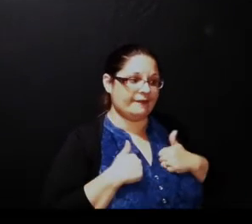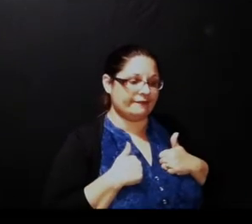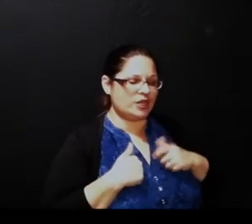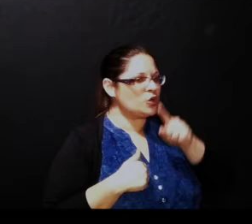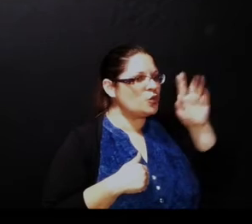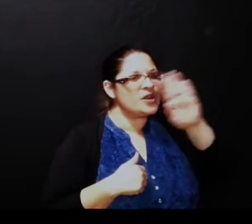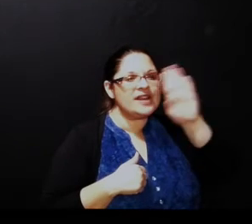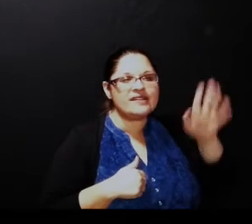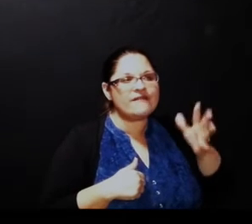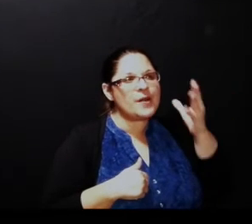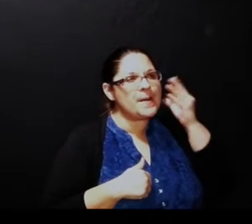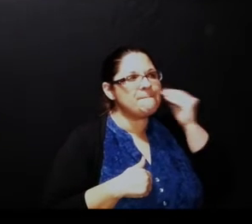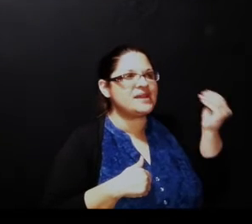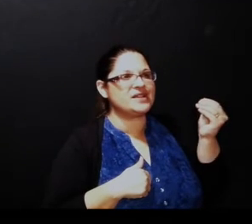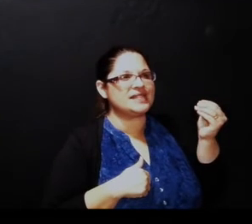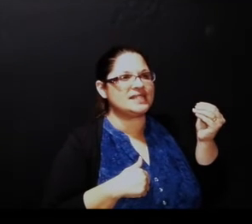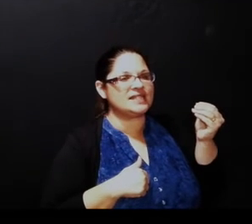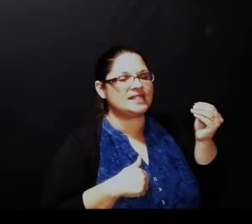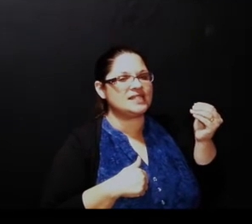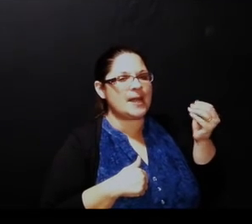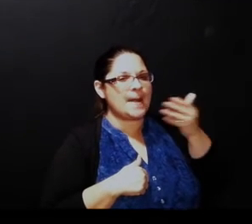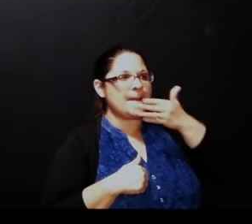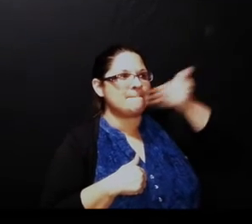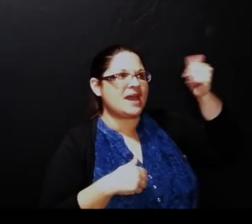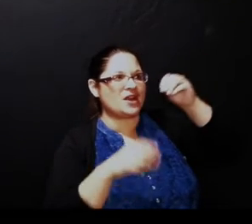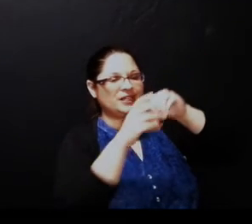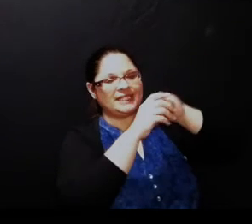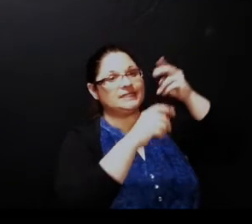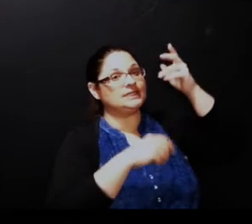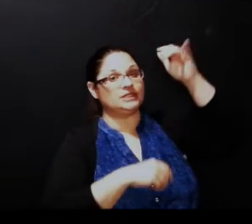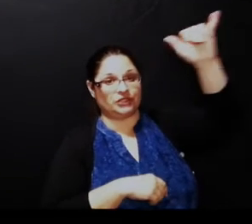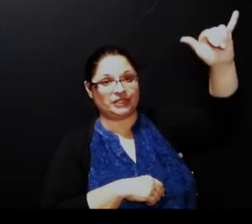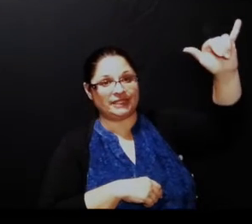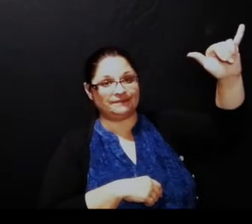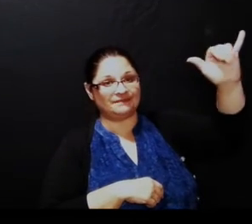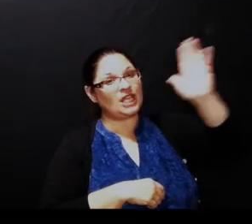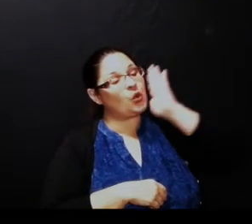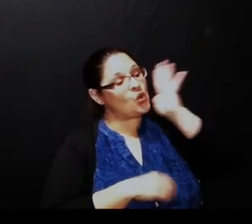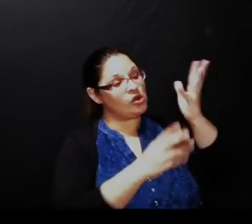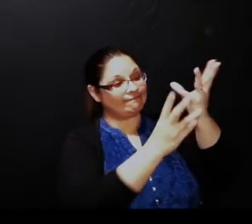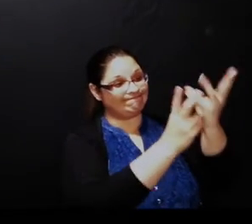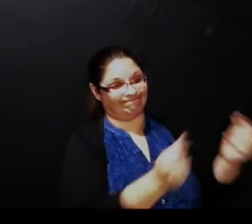to you again. Enjoy it now because it will dissolve away.